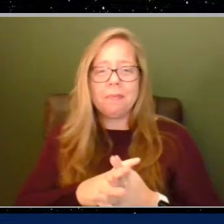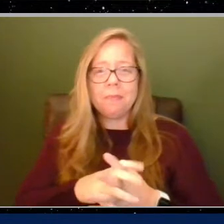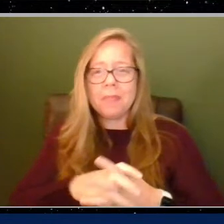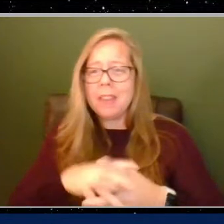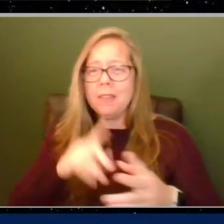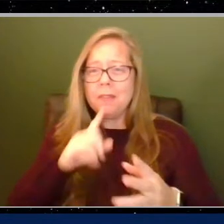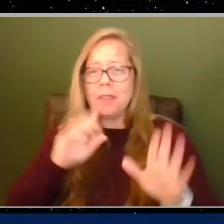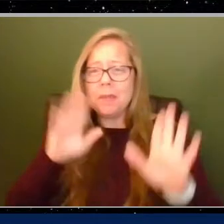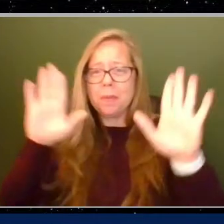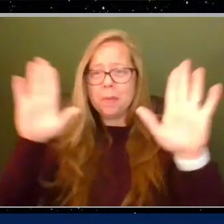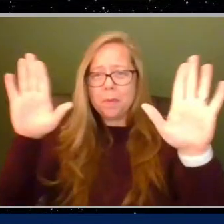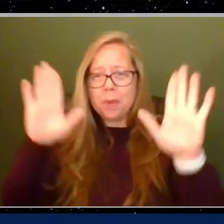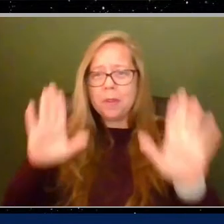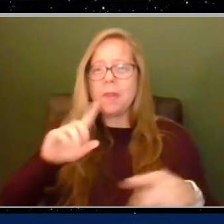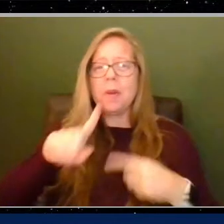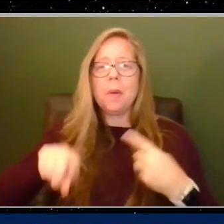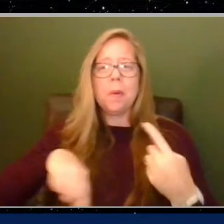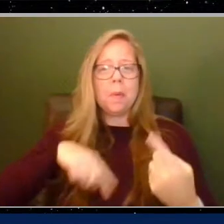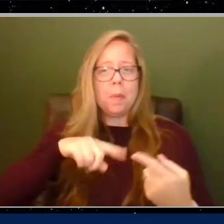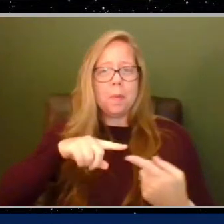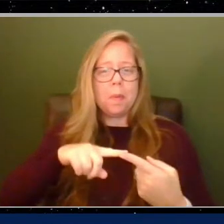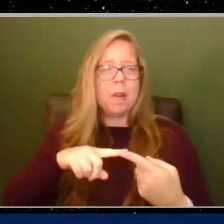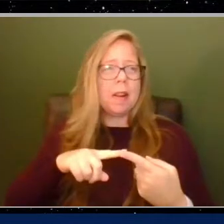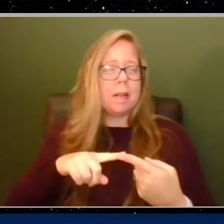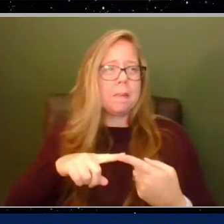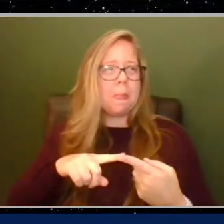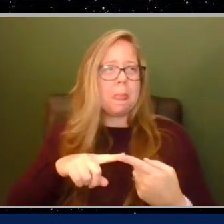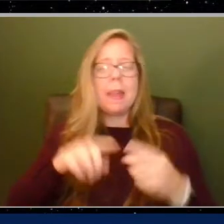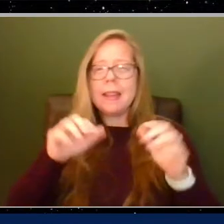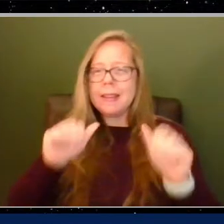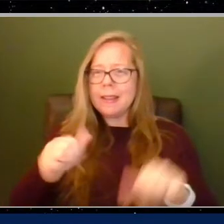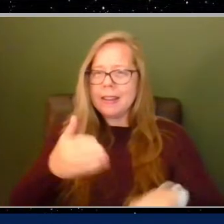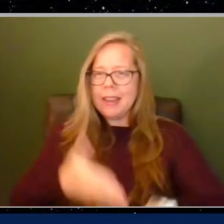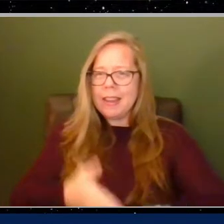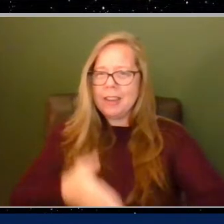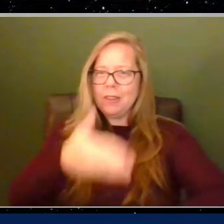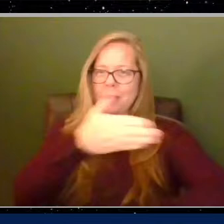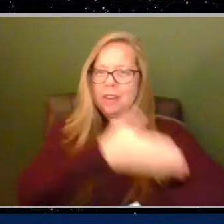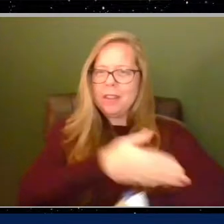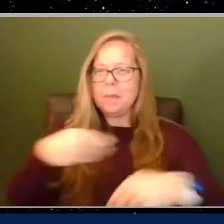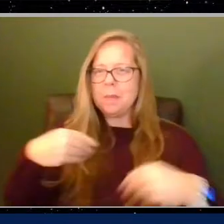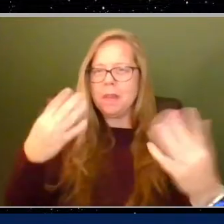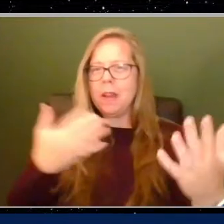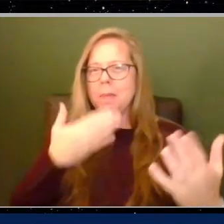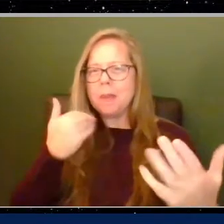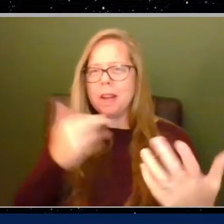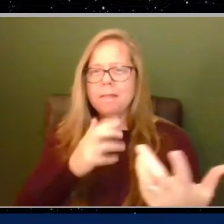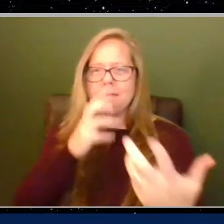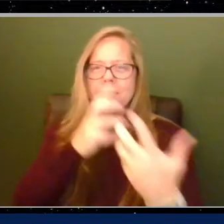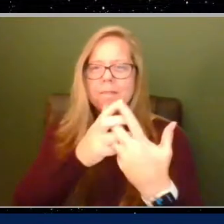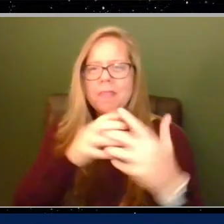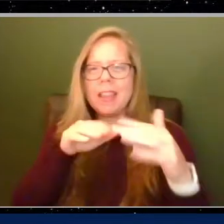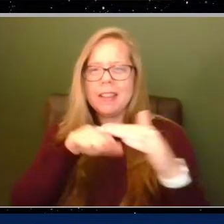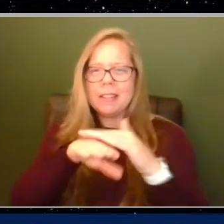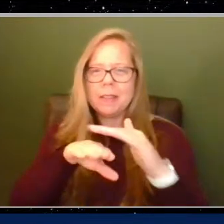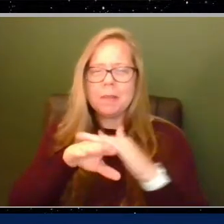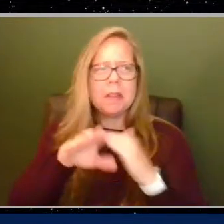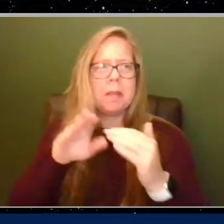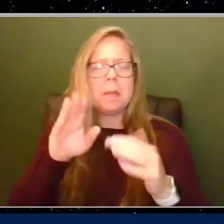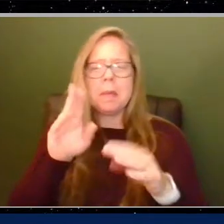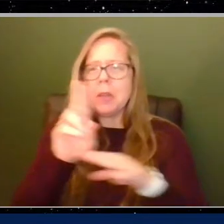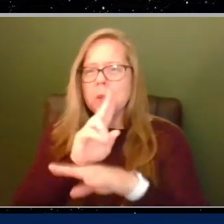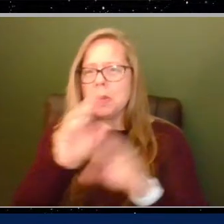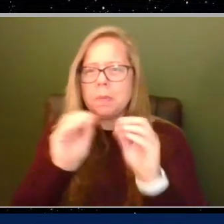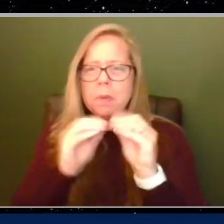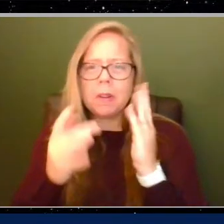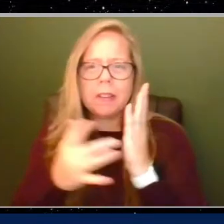great whenever we have the opportunity to increase the accessibility, a little bit of extra technology, a little bit of extra folks helping out